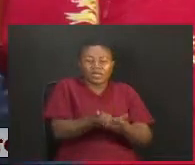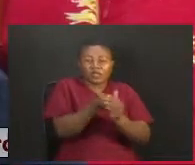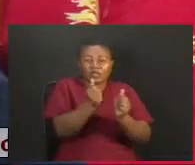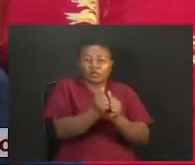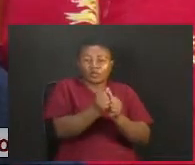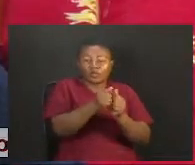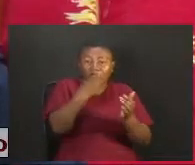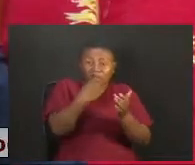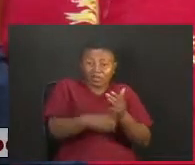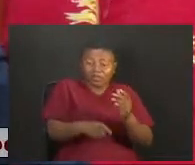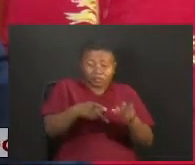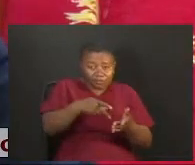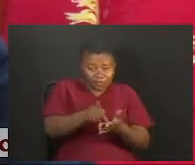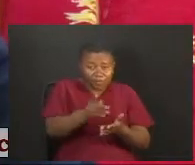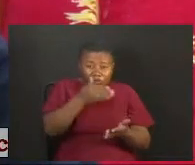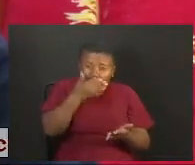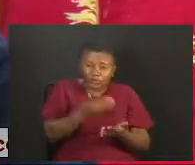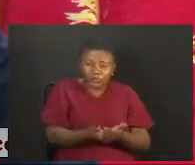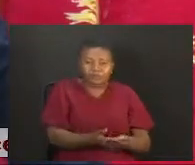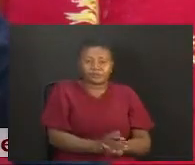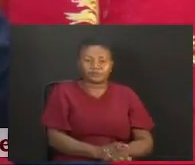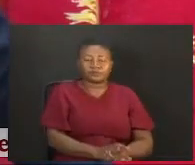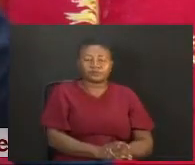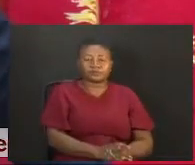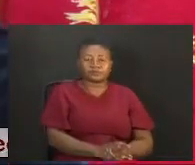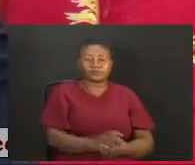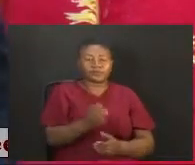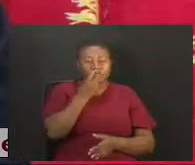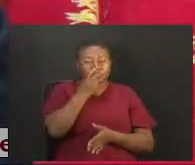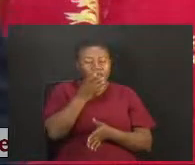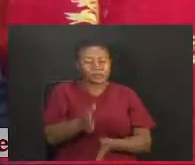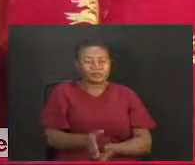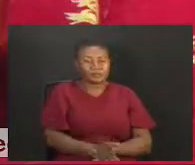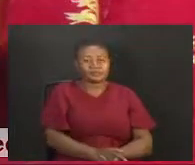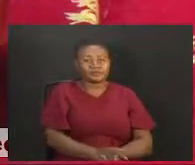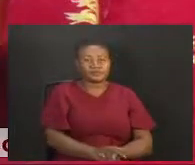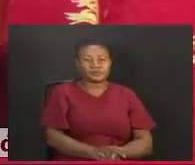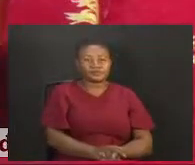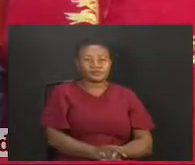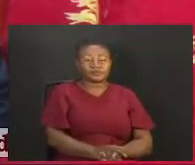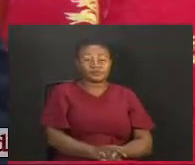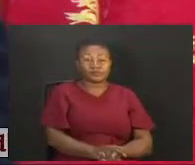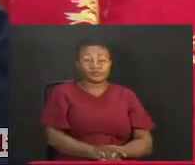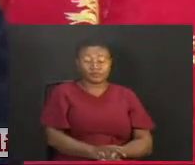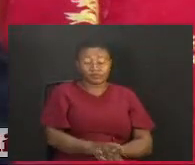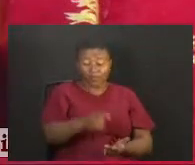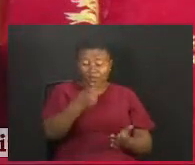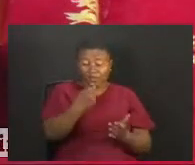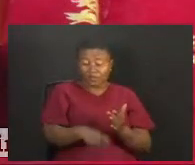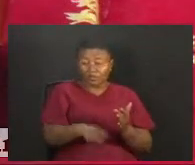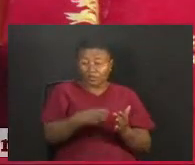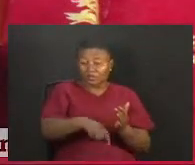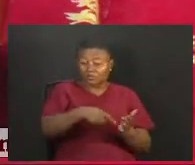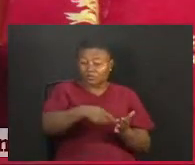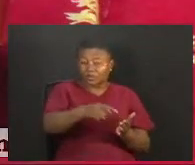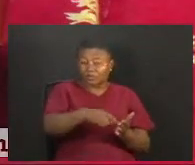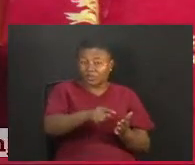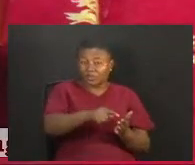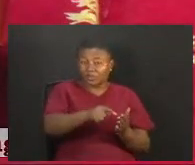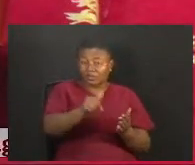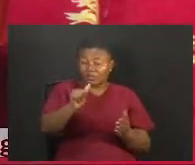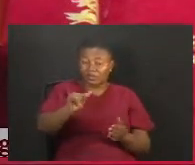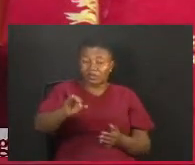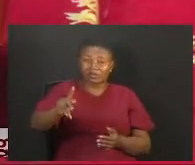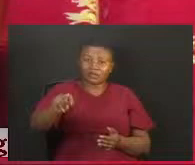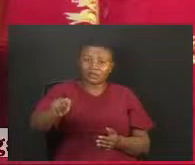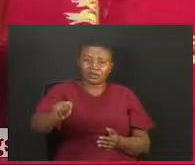Mr. Speaker, Right Honorable Speaker, the tax refund account has been